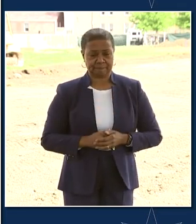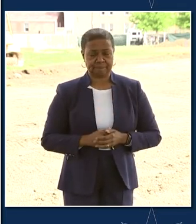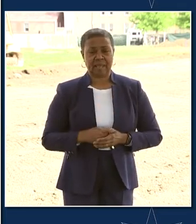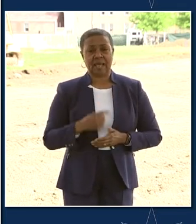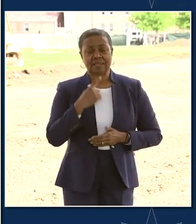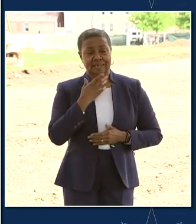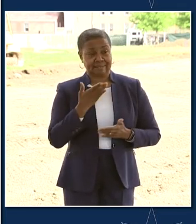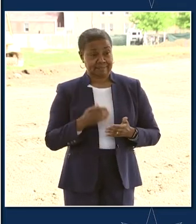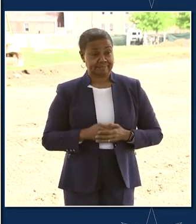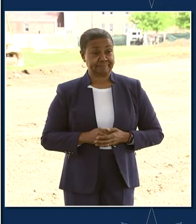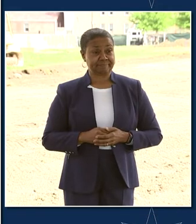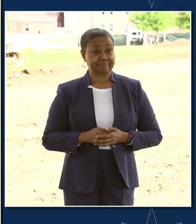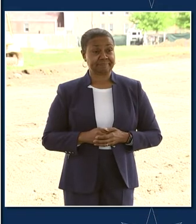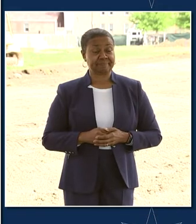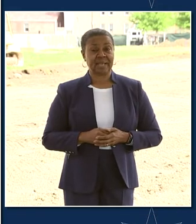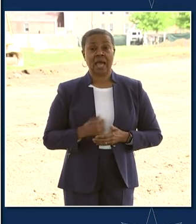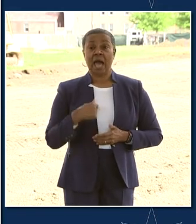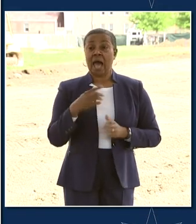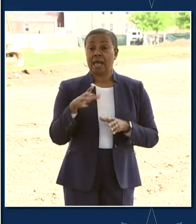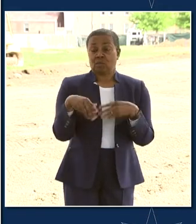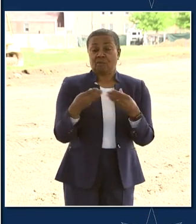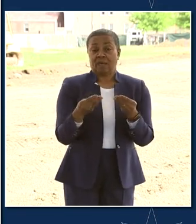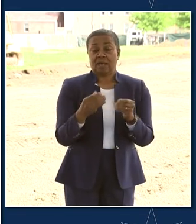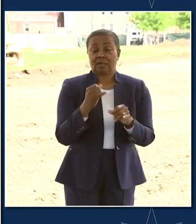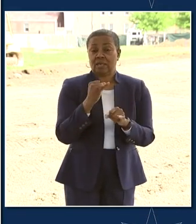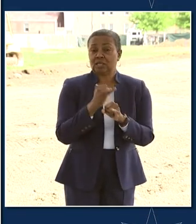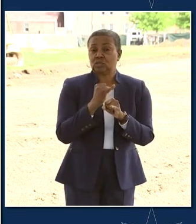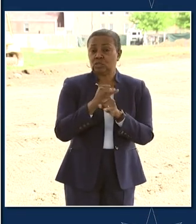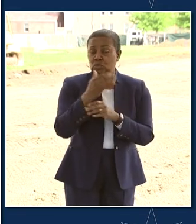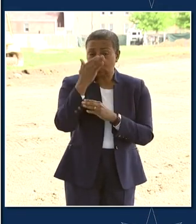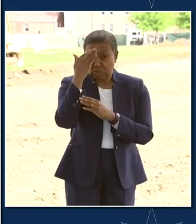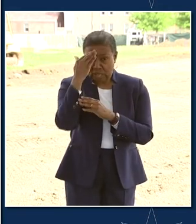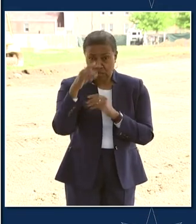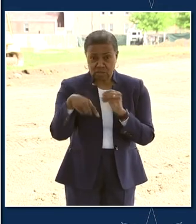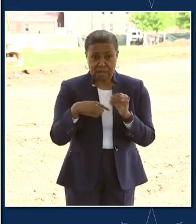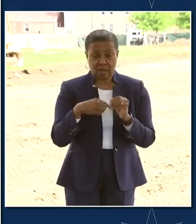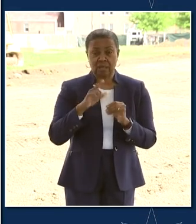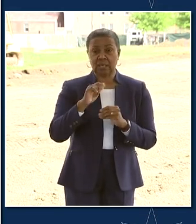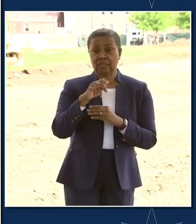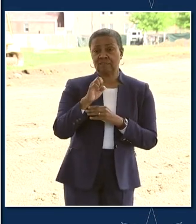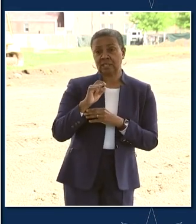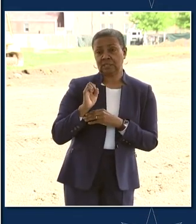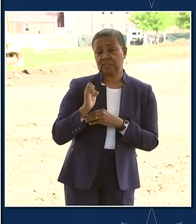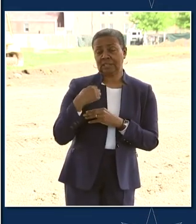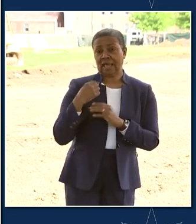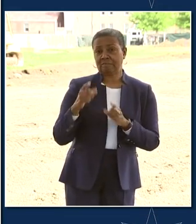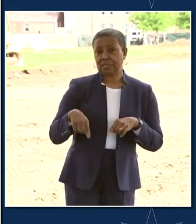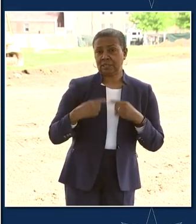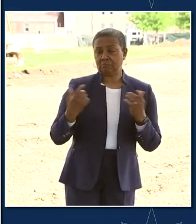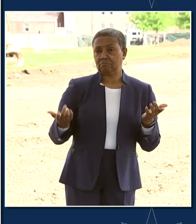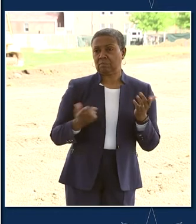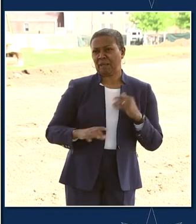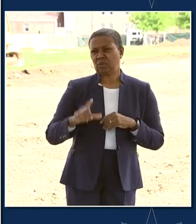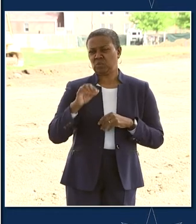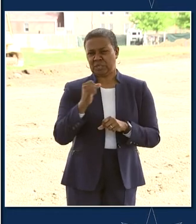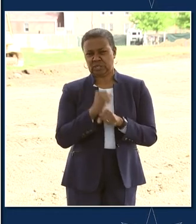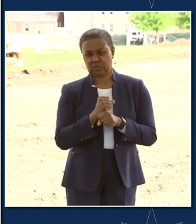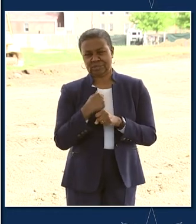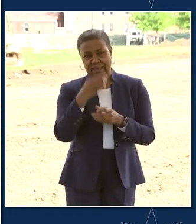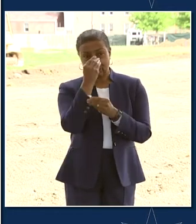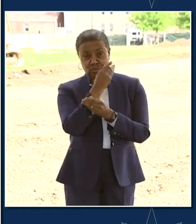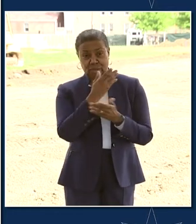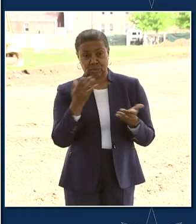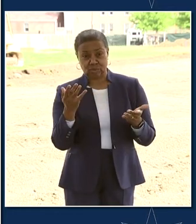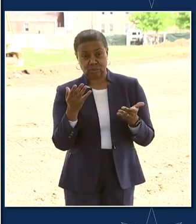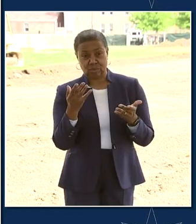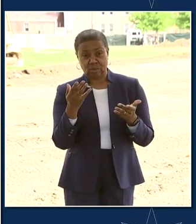this. I can provide institutional knowledge about Little Village since I've been here almost 20 years. And I can tell you,